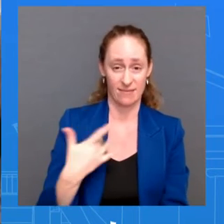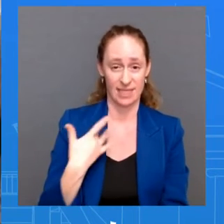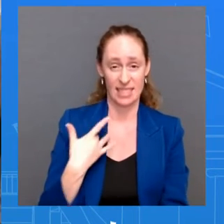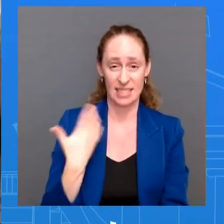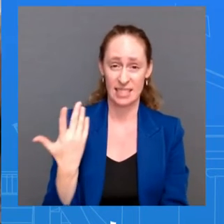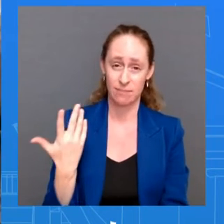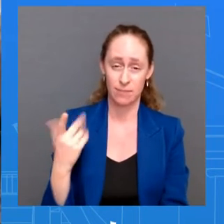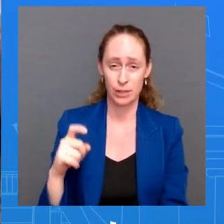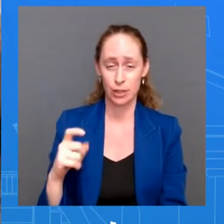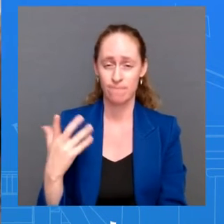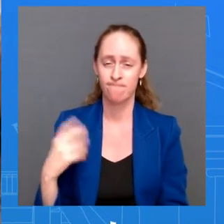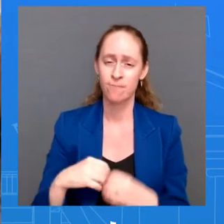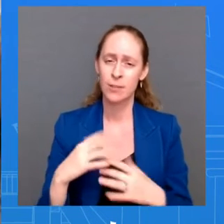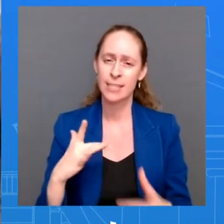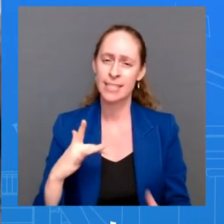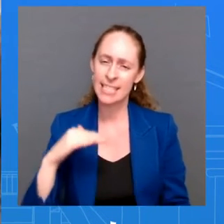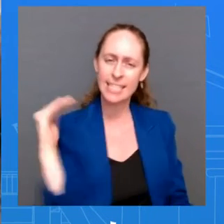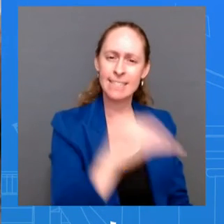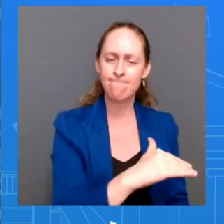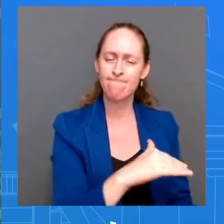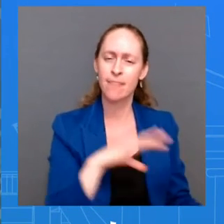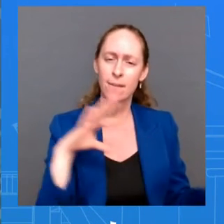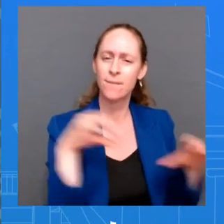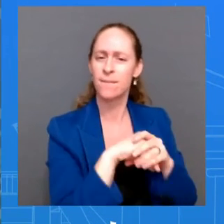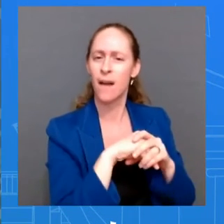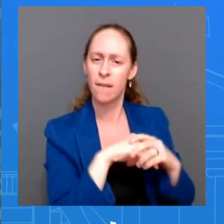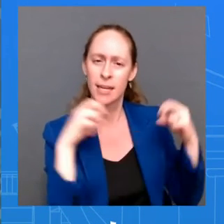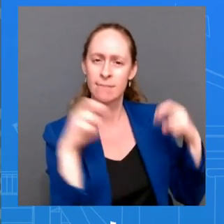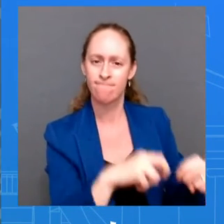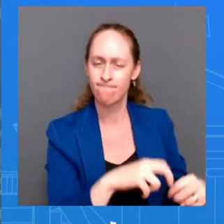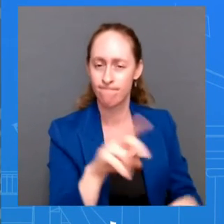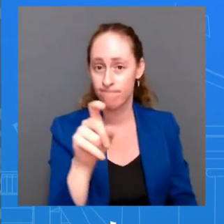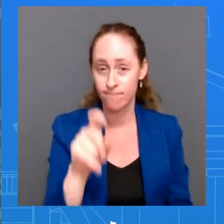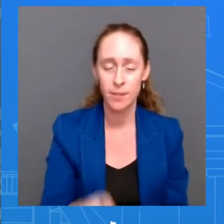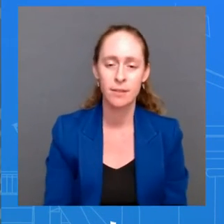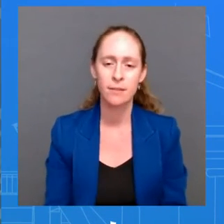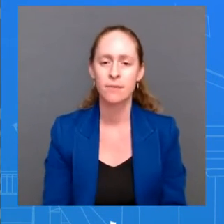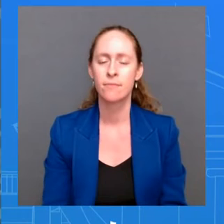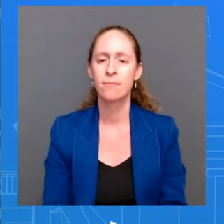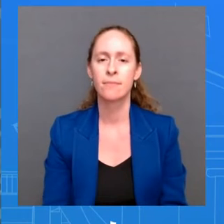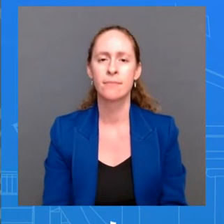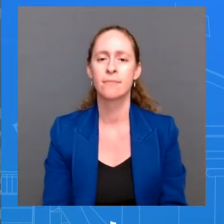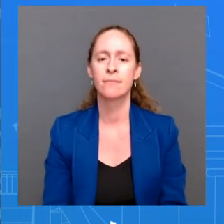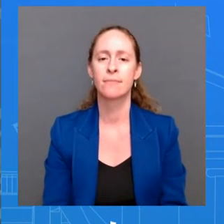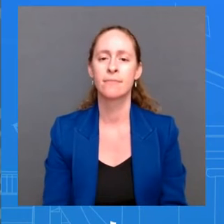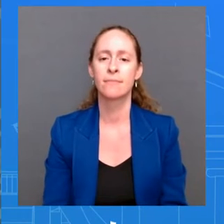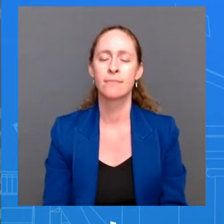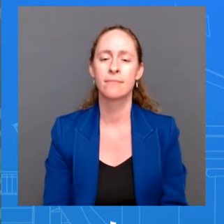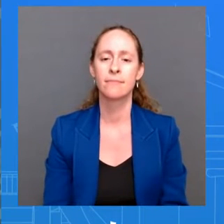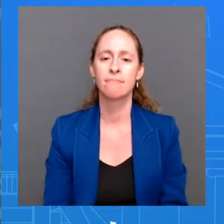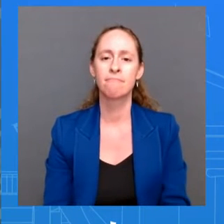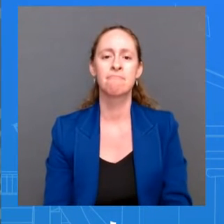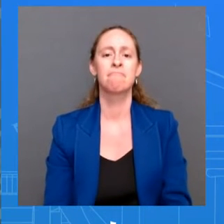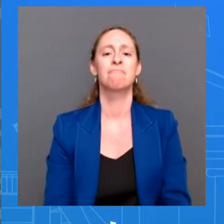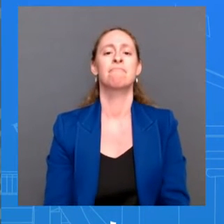bring Senator Sinema here. So, you know, we're not going to talk about any outreach of